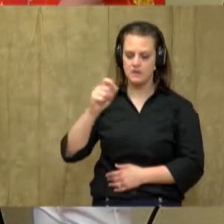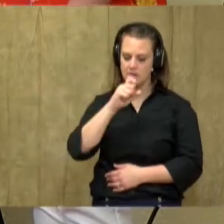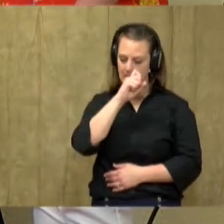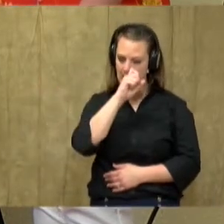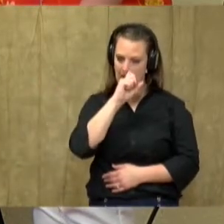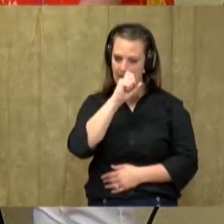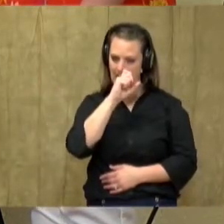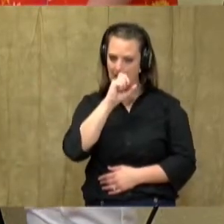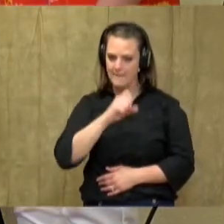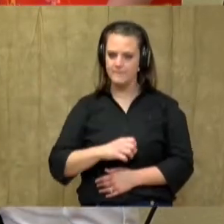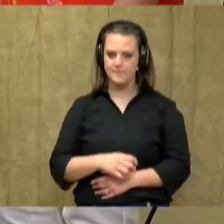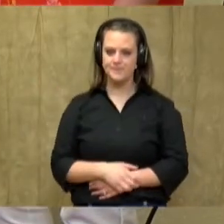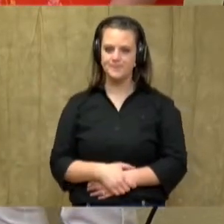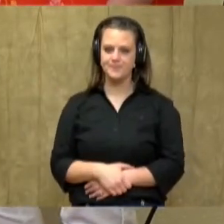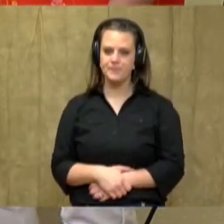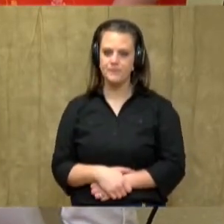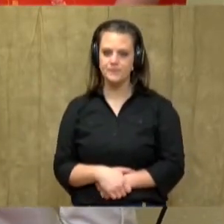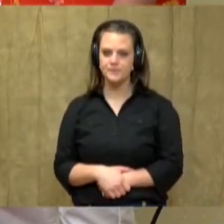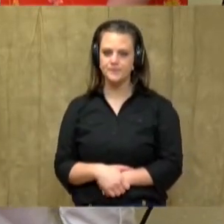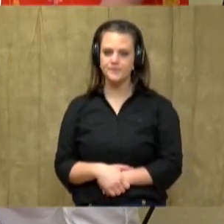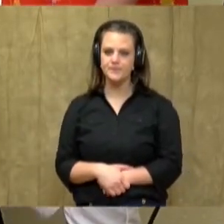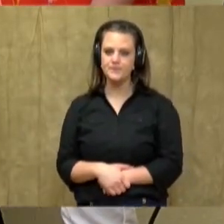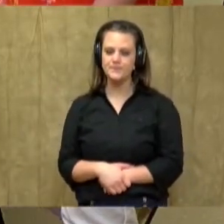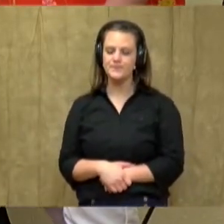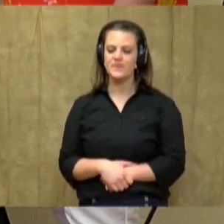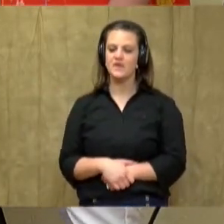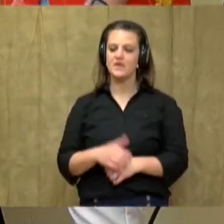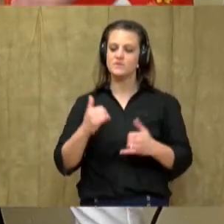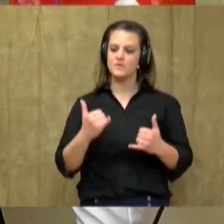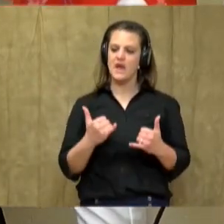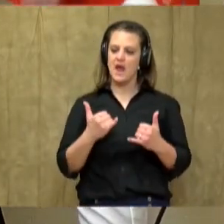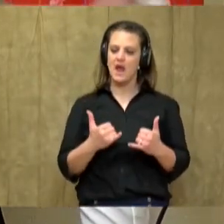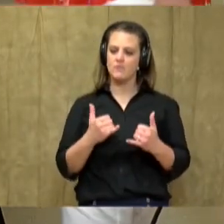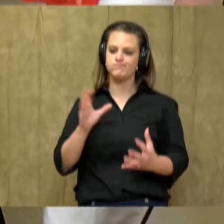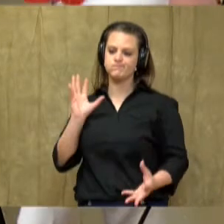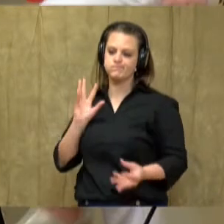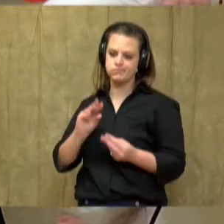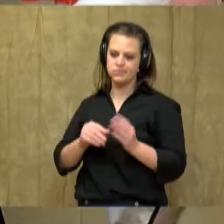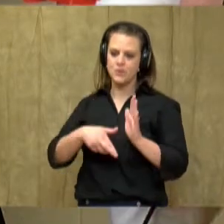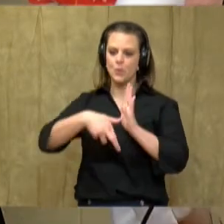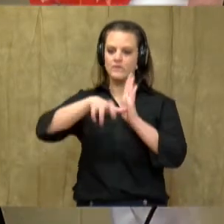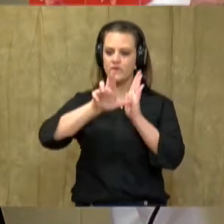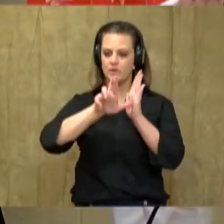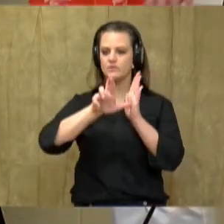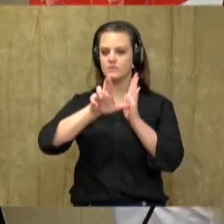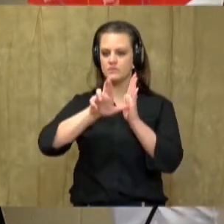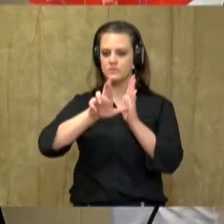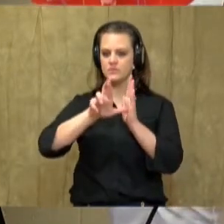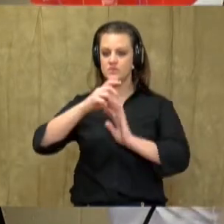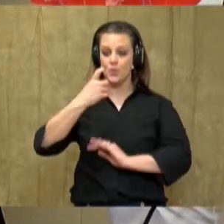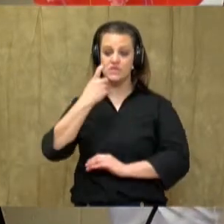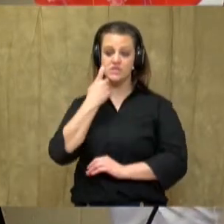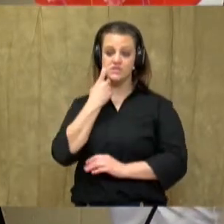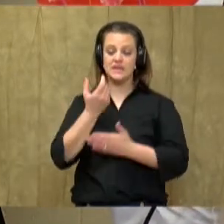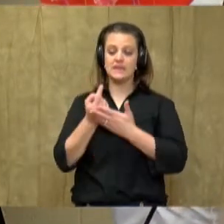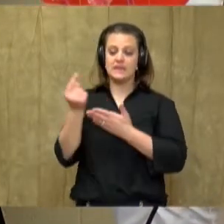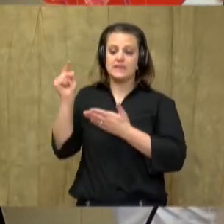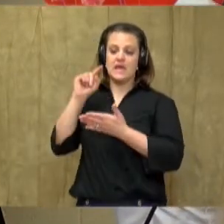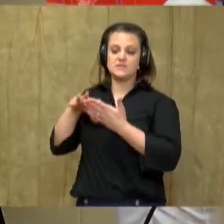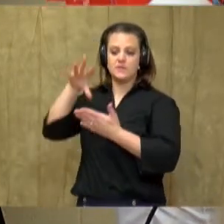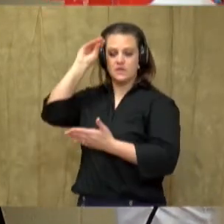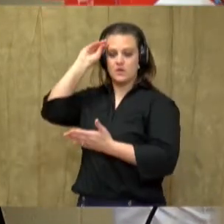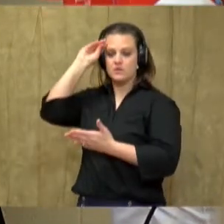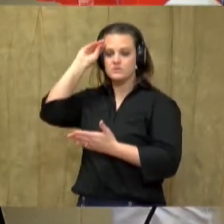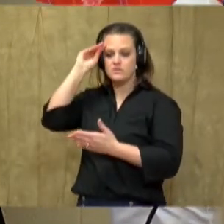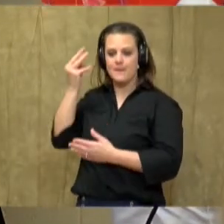degrees. All right. So let's do a little bit of review. We're going to tie in what we worked on last week and